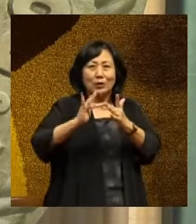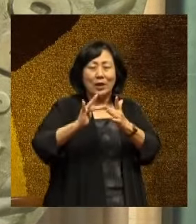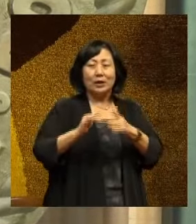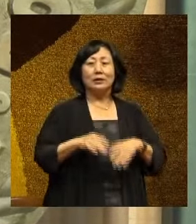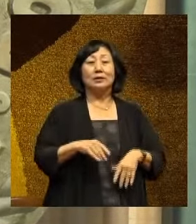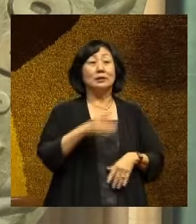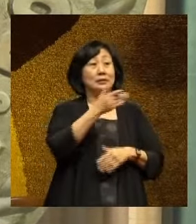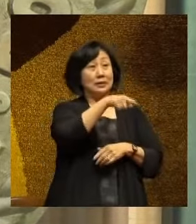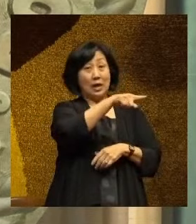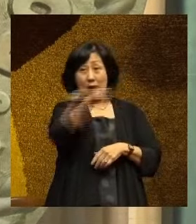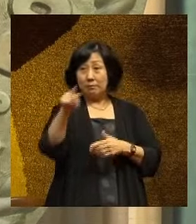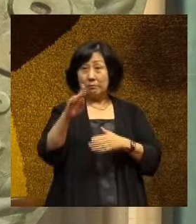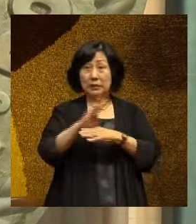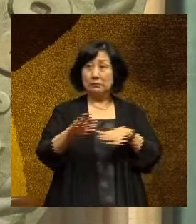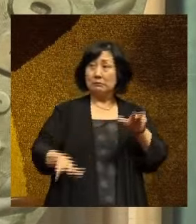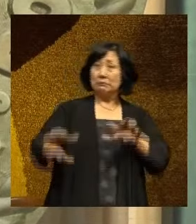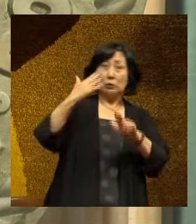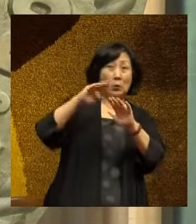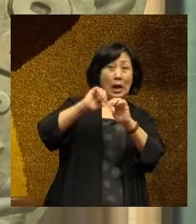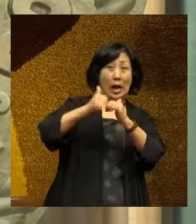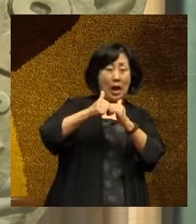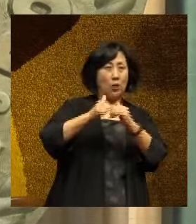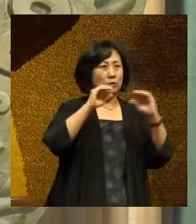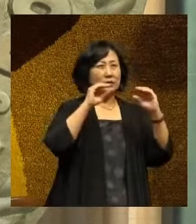and virtual marketing events.